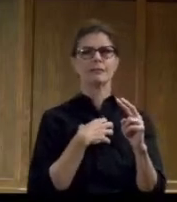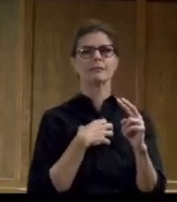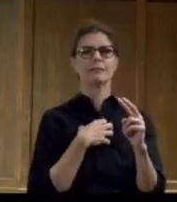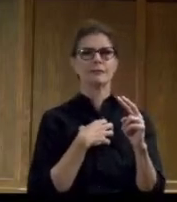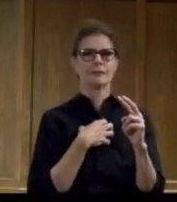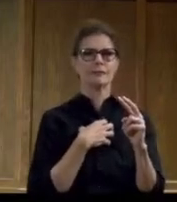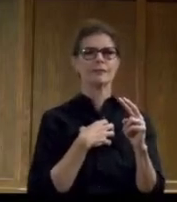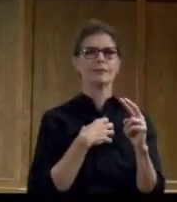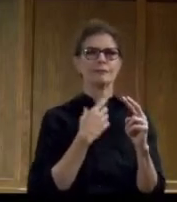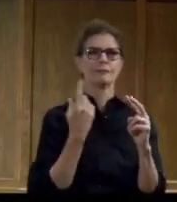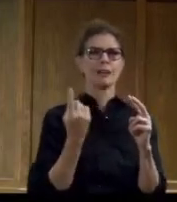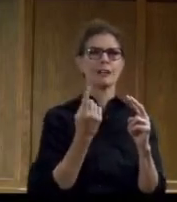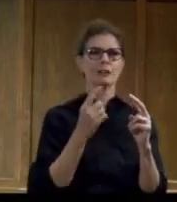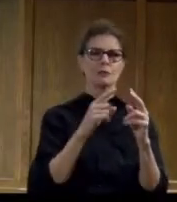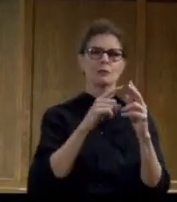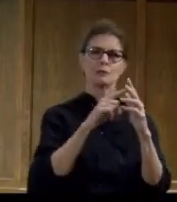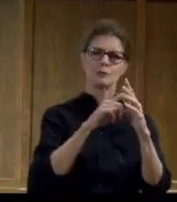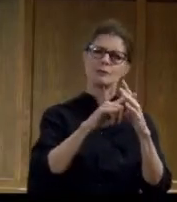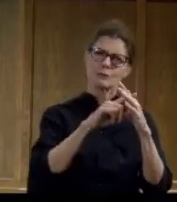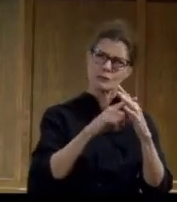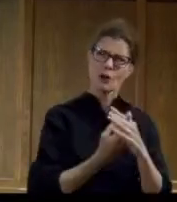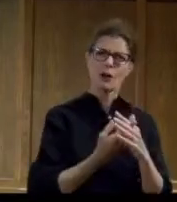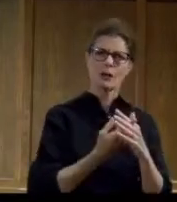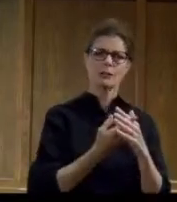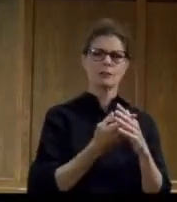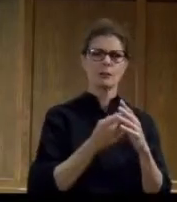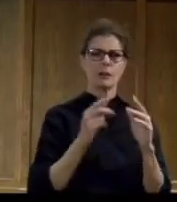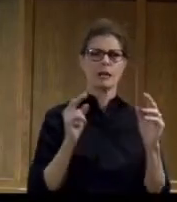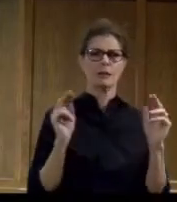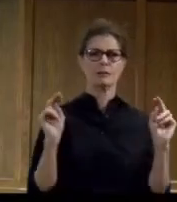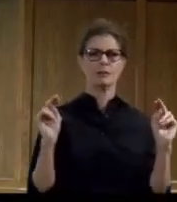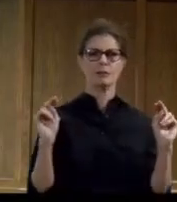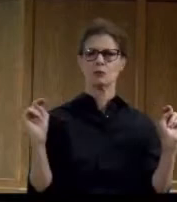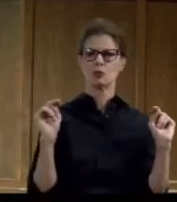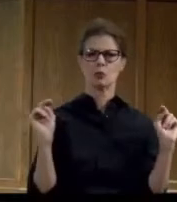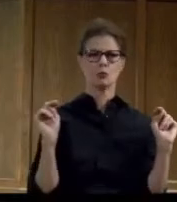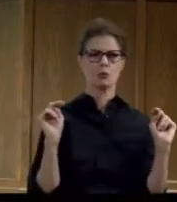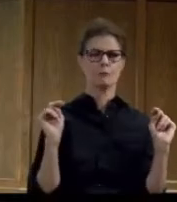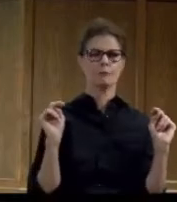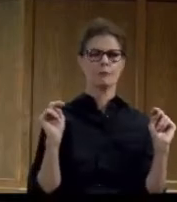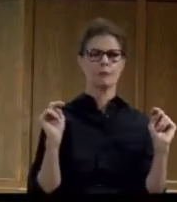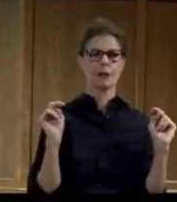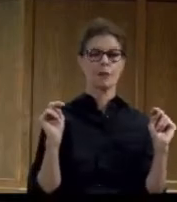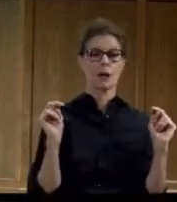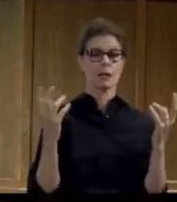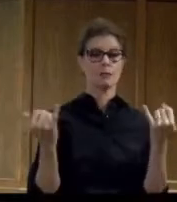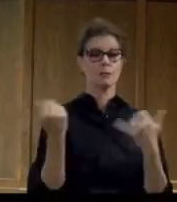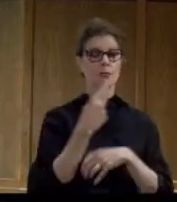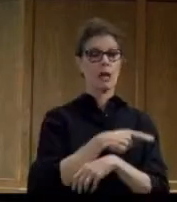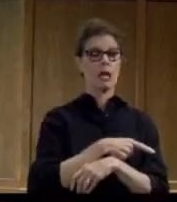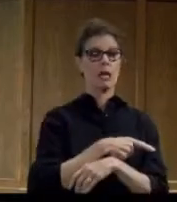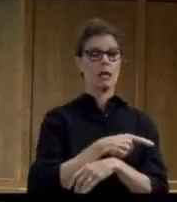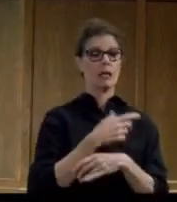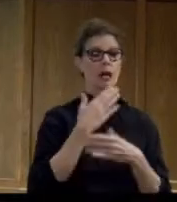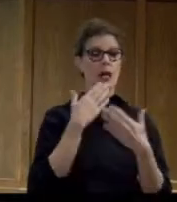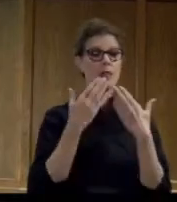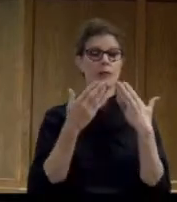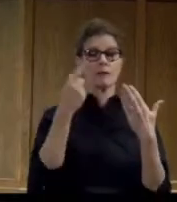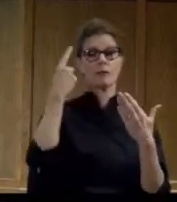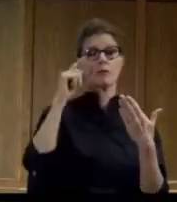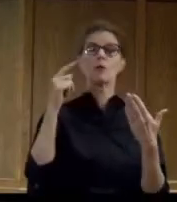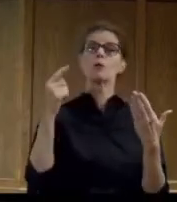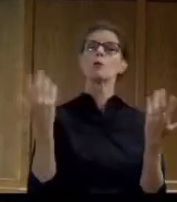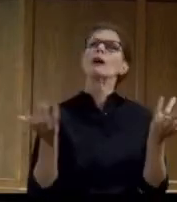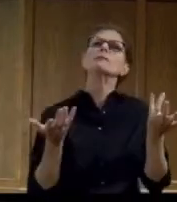I mean like you're starting from scratch. You're starting from neutral and building up, what would I actually be thankful for? So imagine this